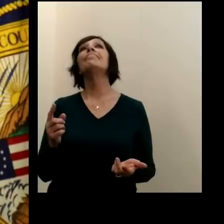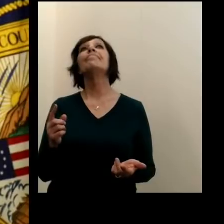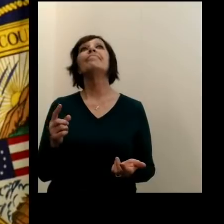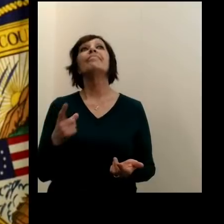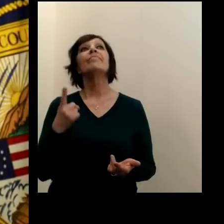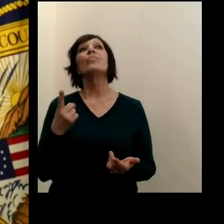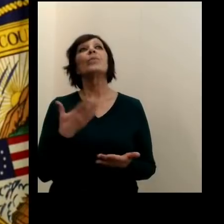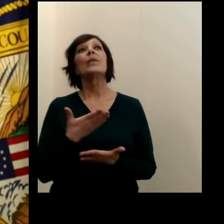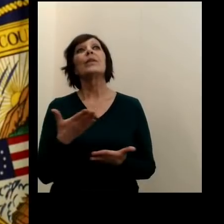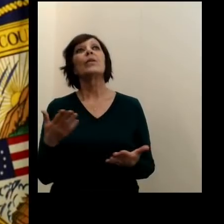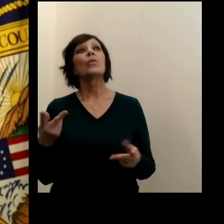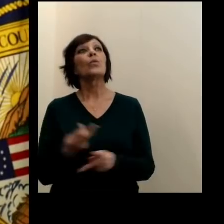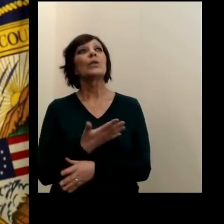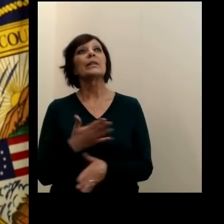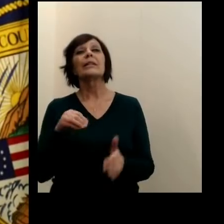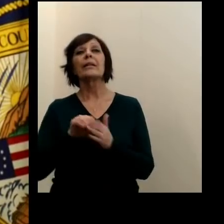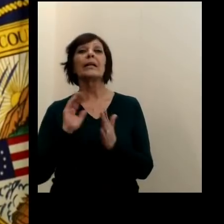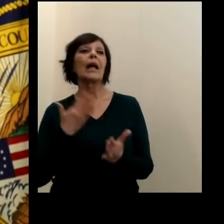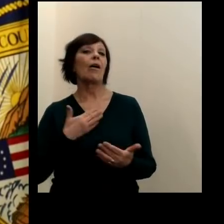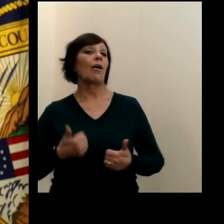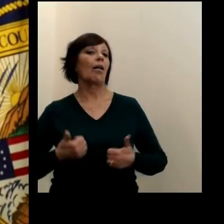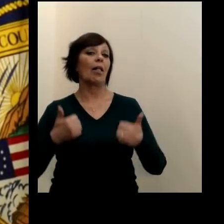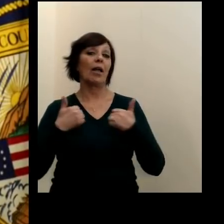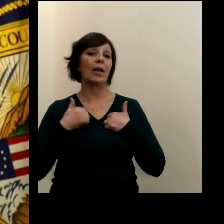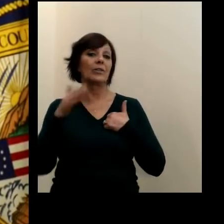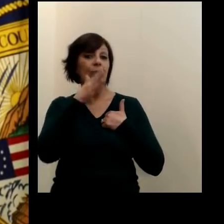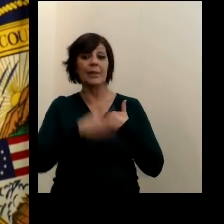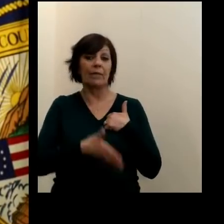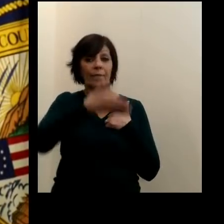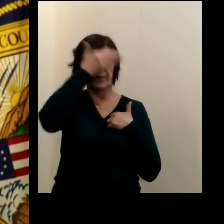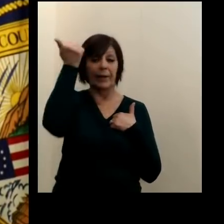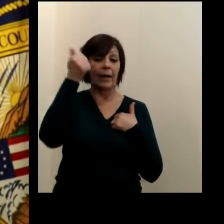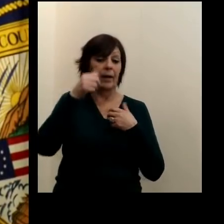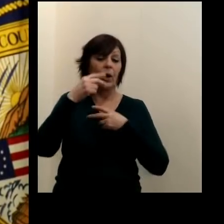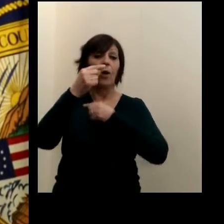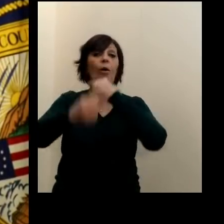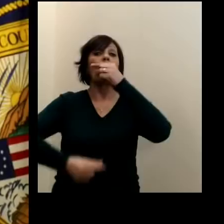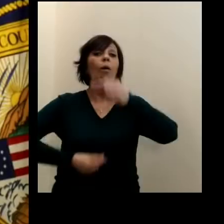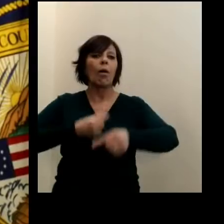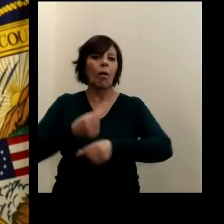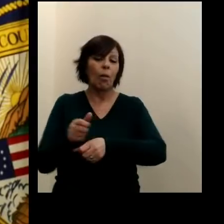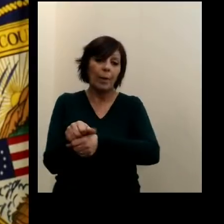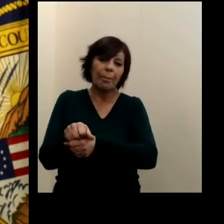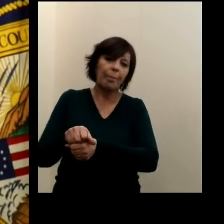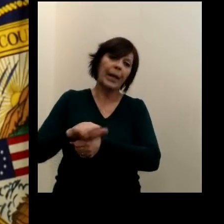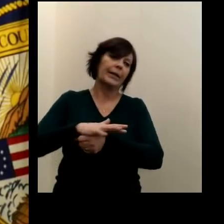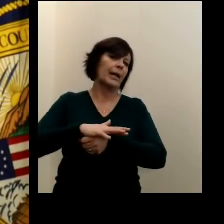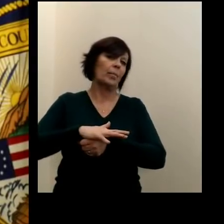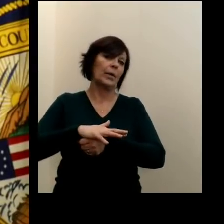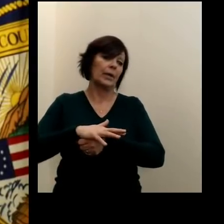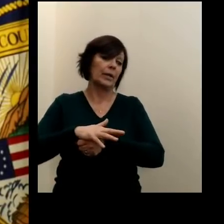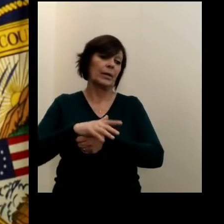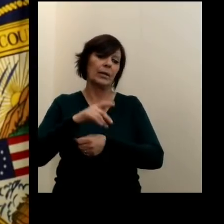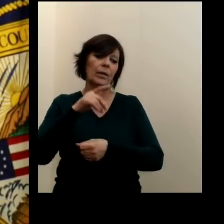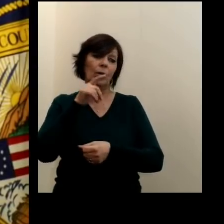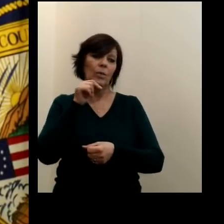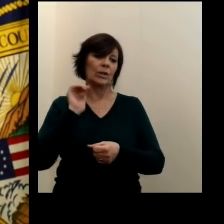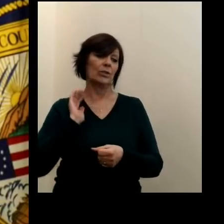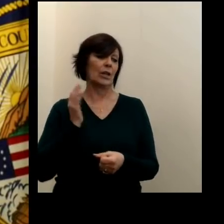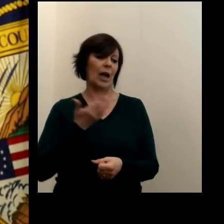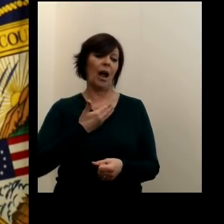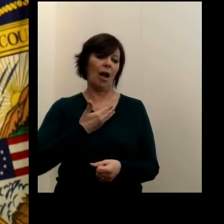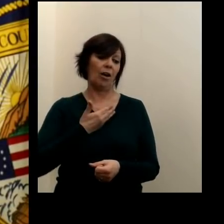items in our lives which we'll never forget, a global pandemic that has unfortunately taken more than 1,000 of our Erie